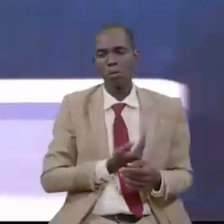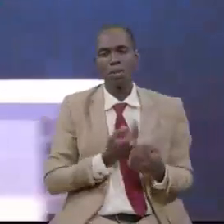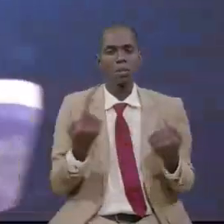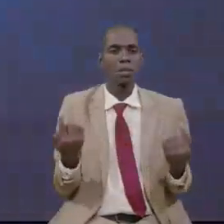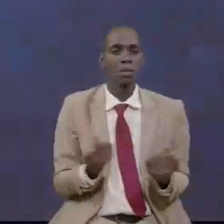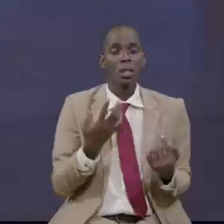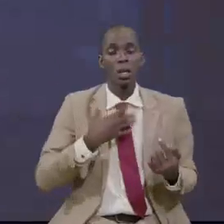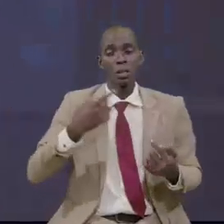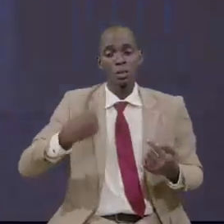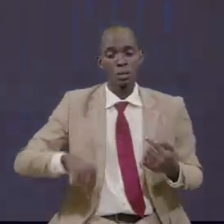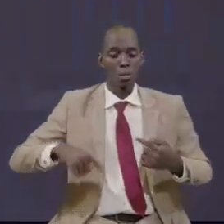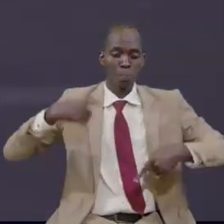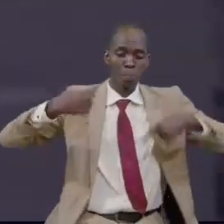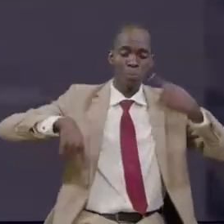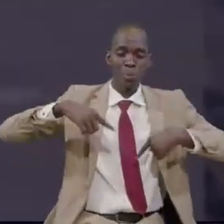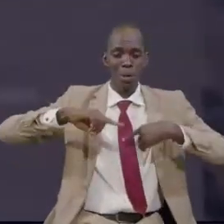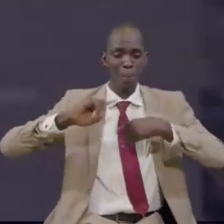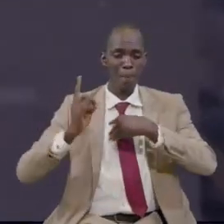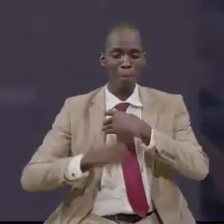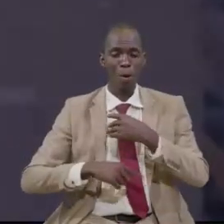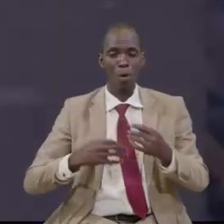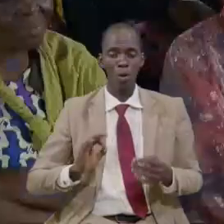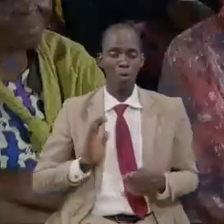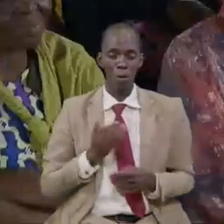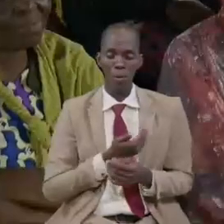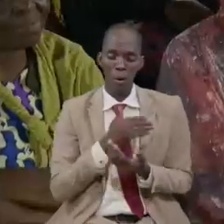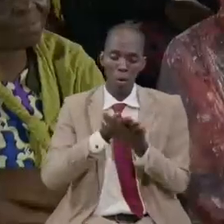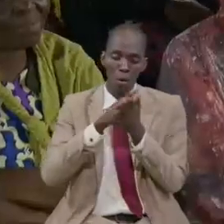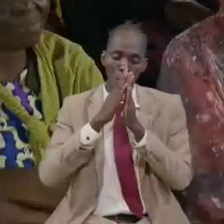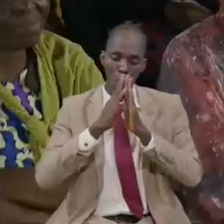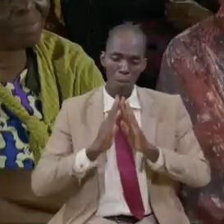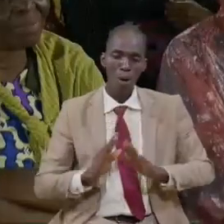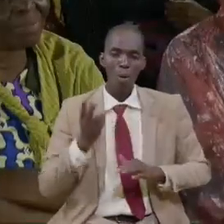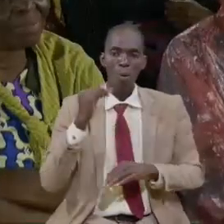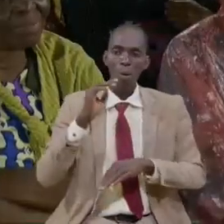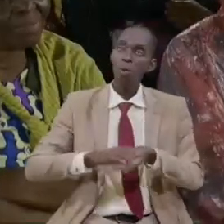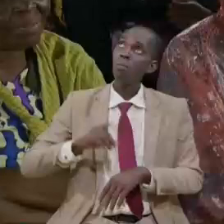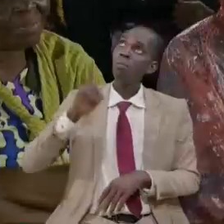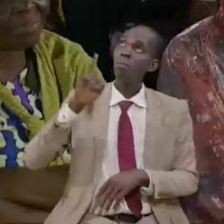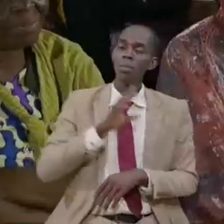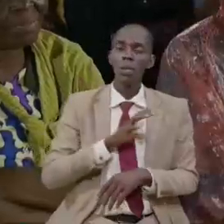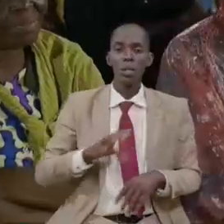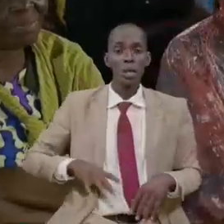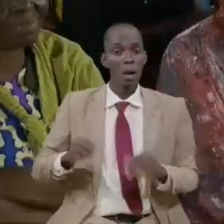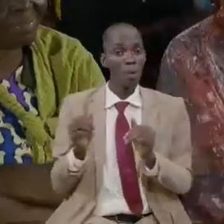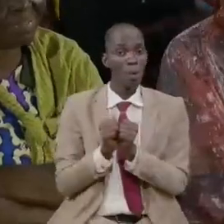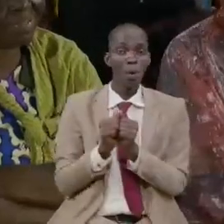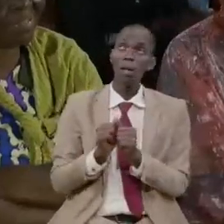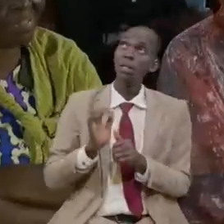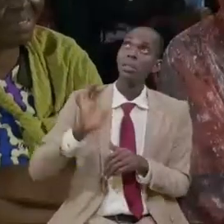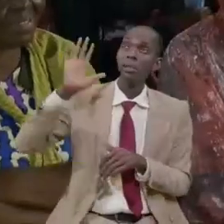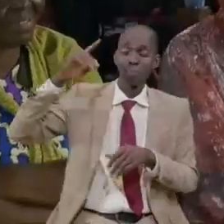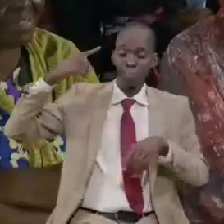of our peace was upon him and with his strives and with